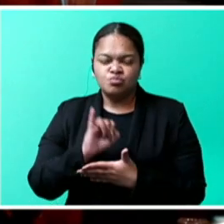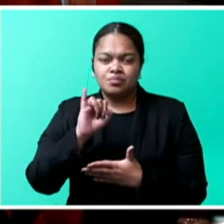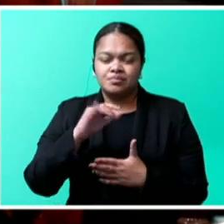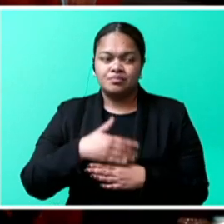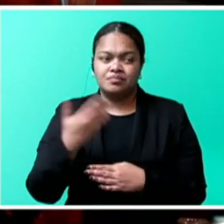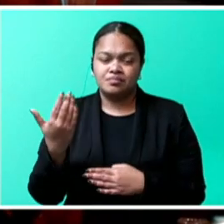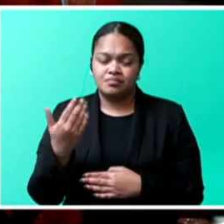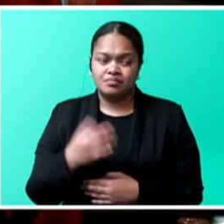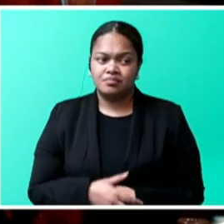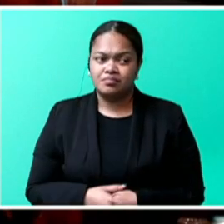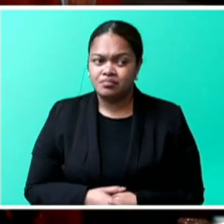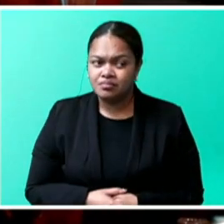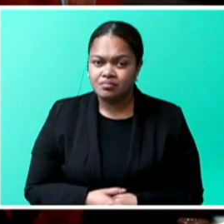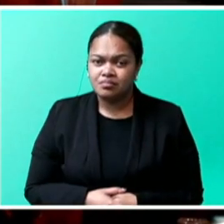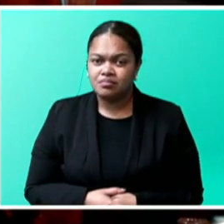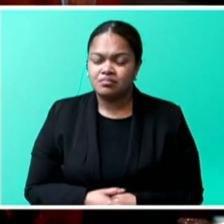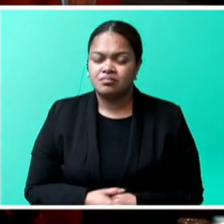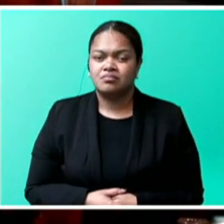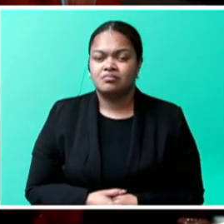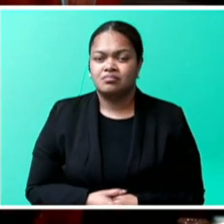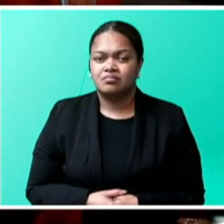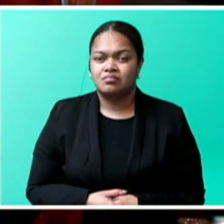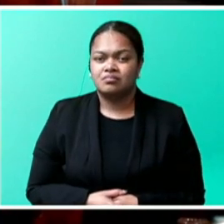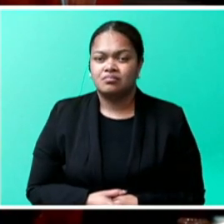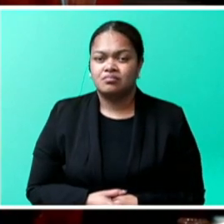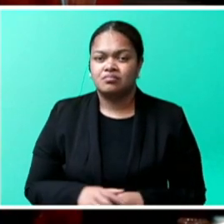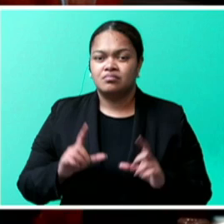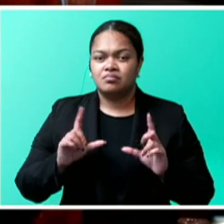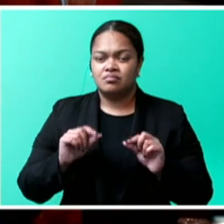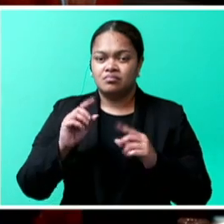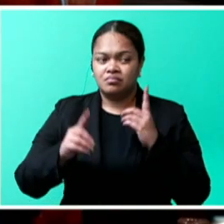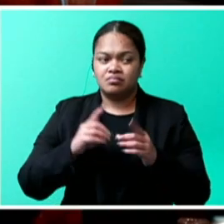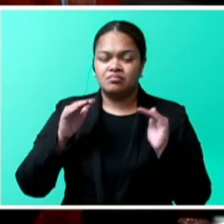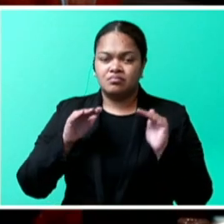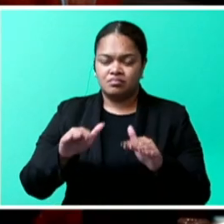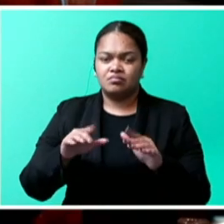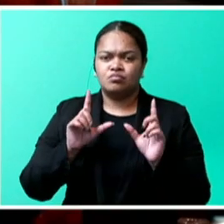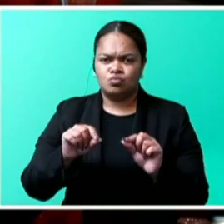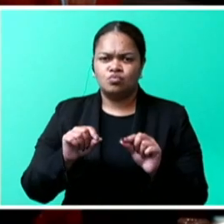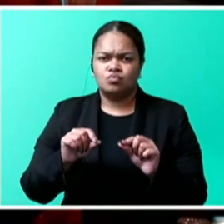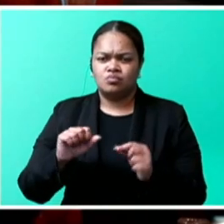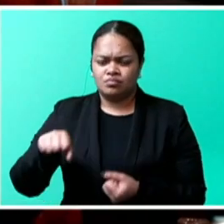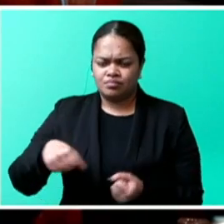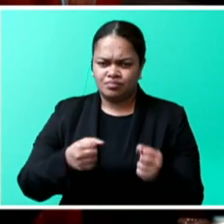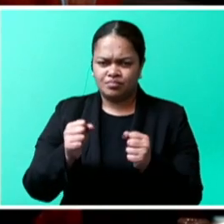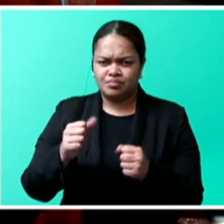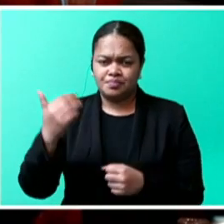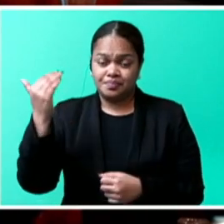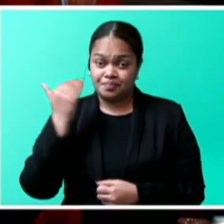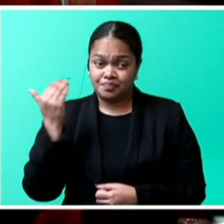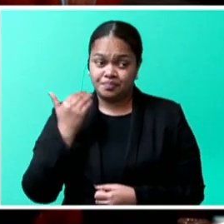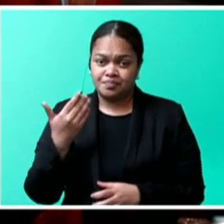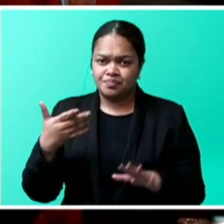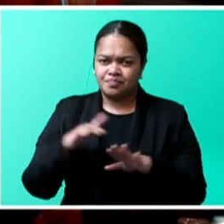This executive-level session, convening 93 delegates, delivers essential strategic briefings covering